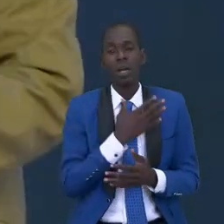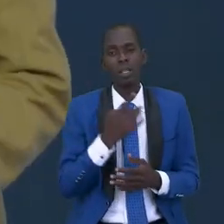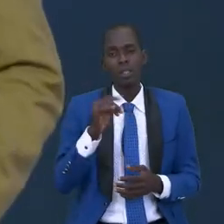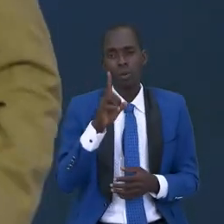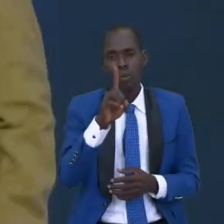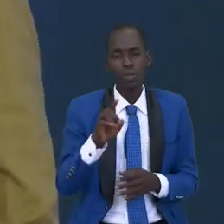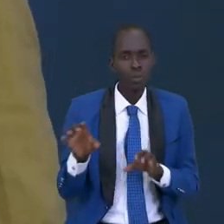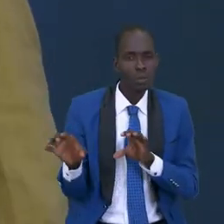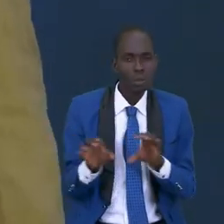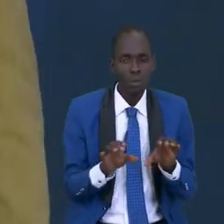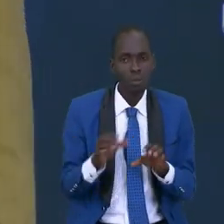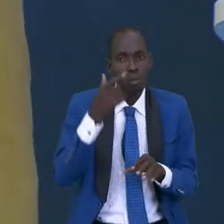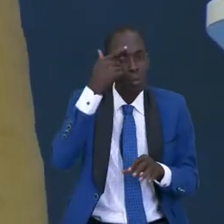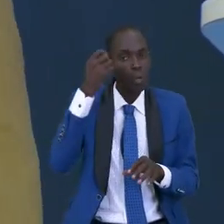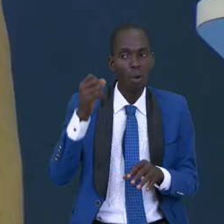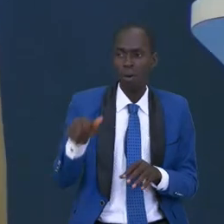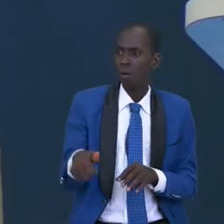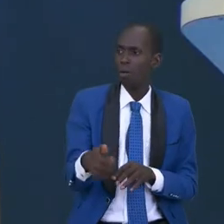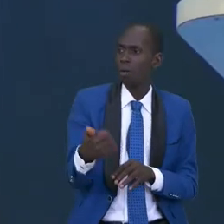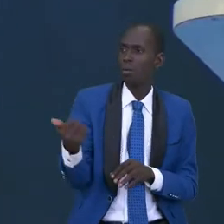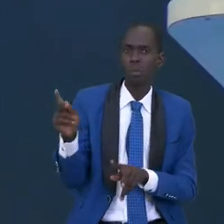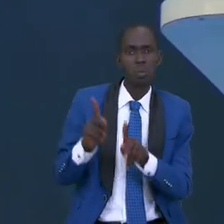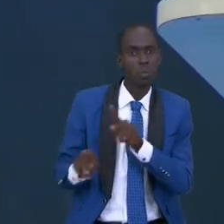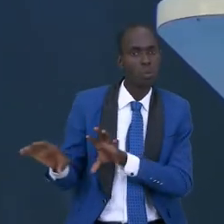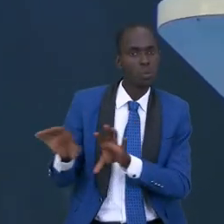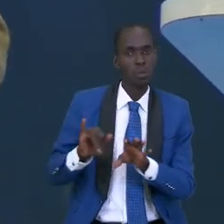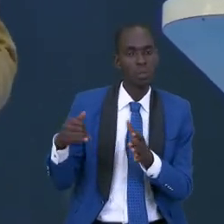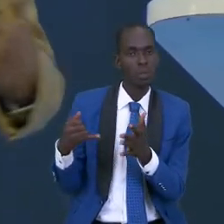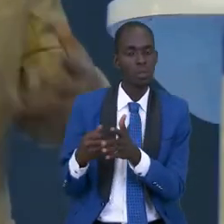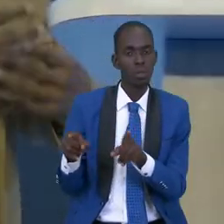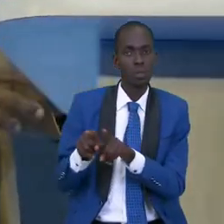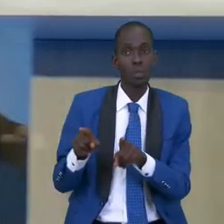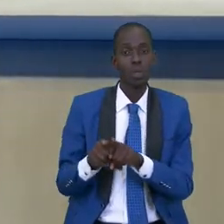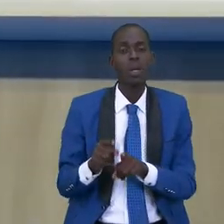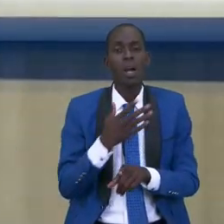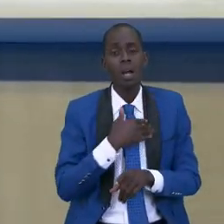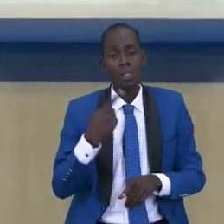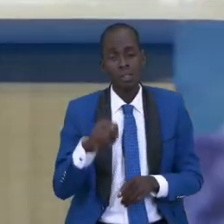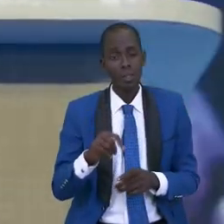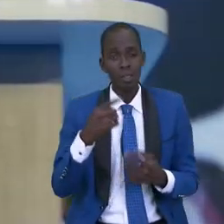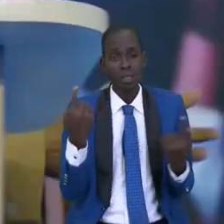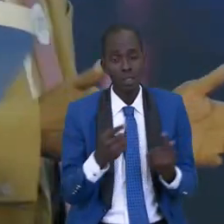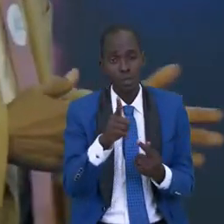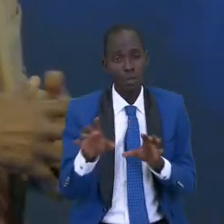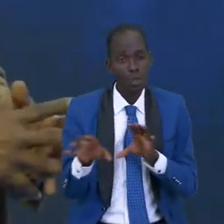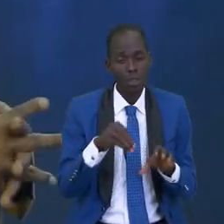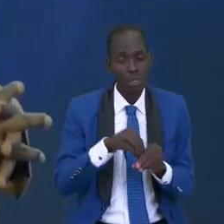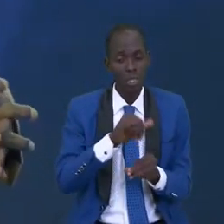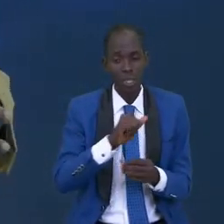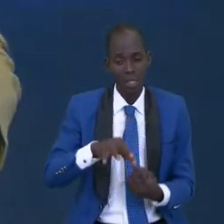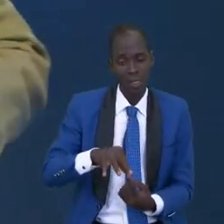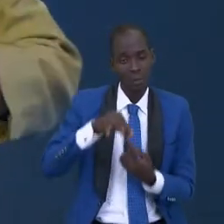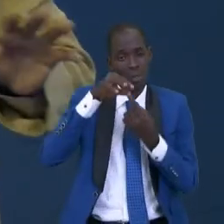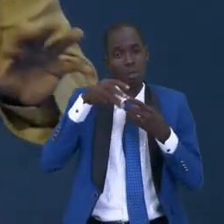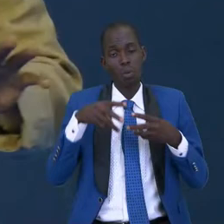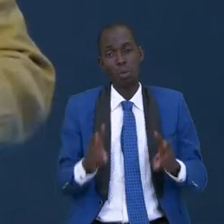did because other people were doing that, come on. And the one you did in a special way,